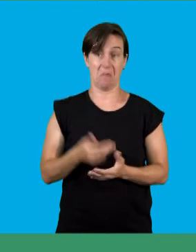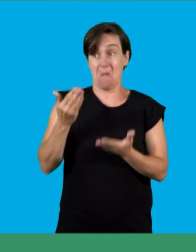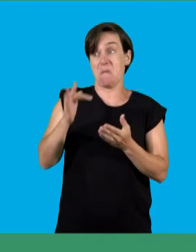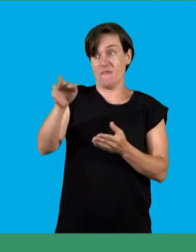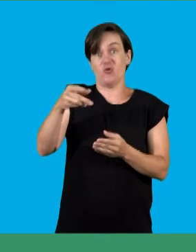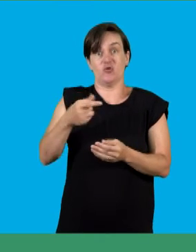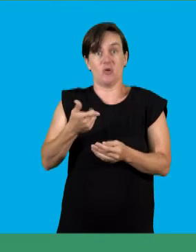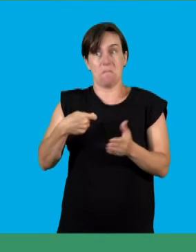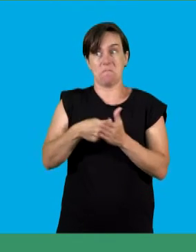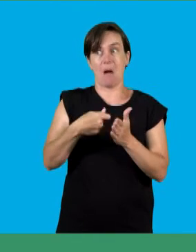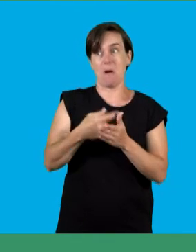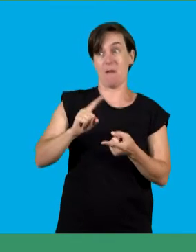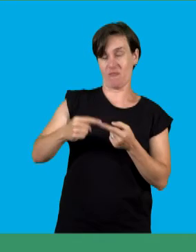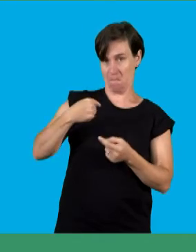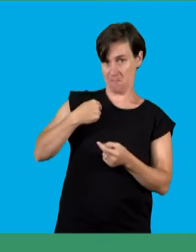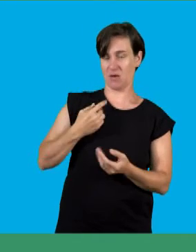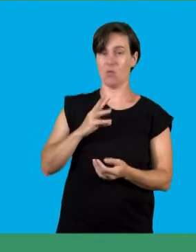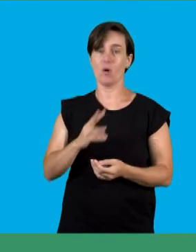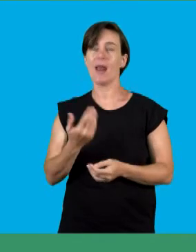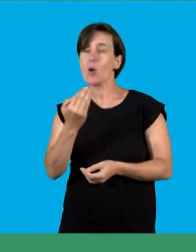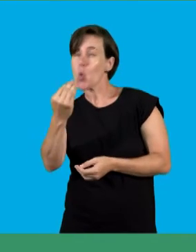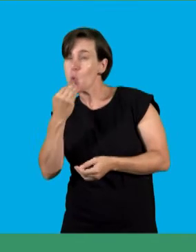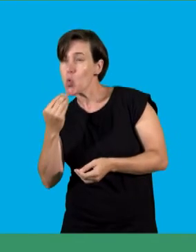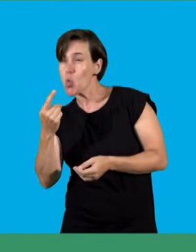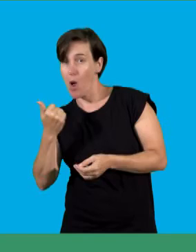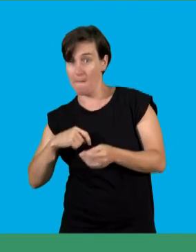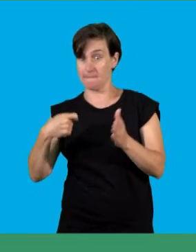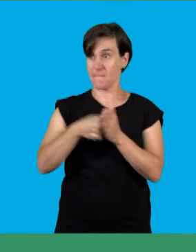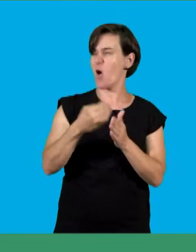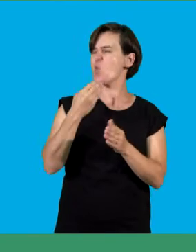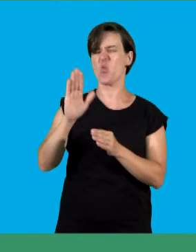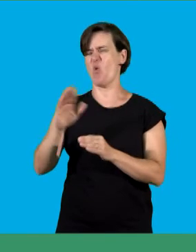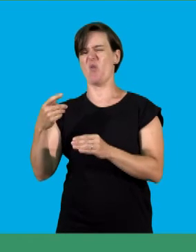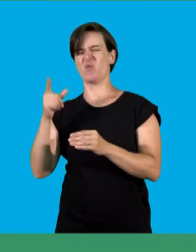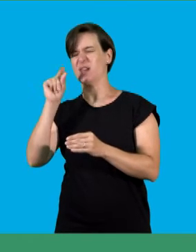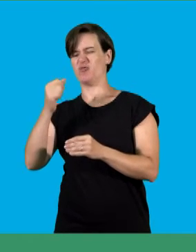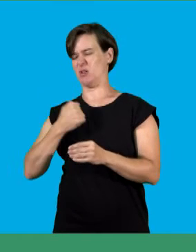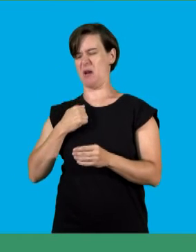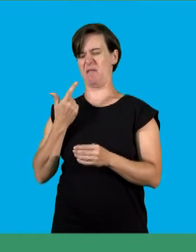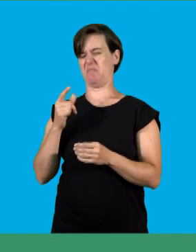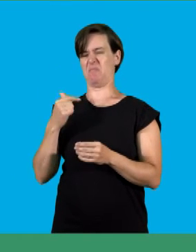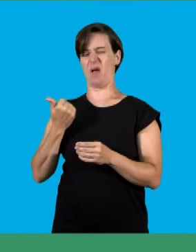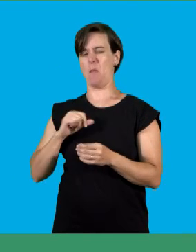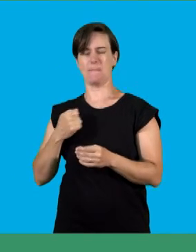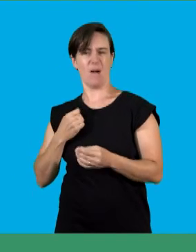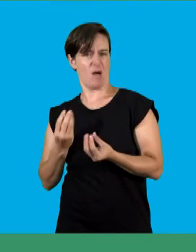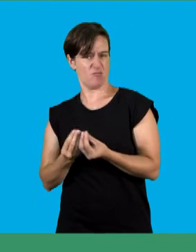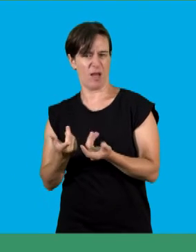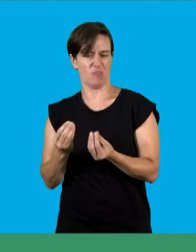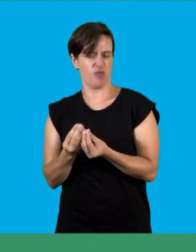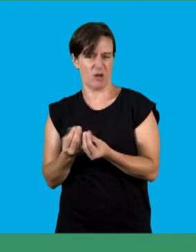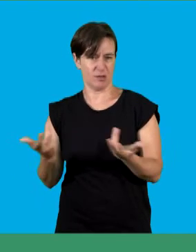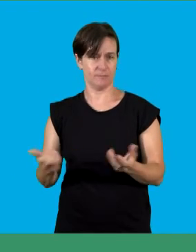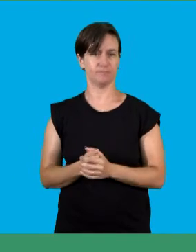market. It will tell you that who is going to be your market or who is not going to be your market. Businesses should create